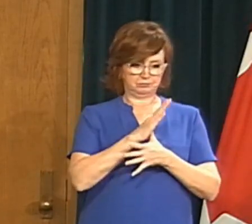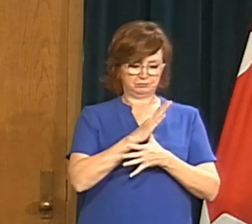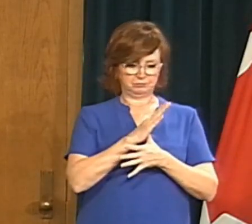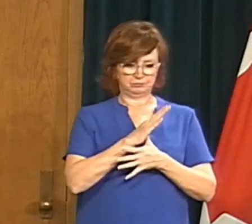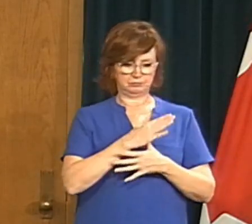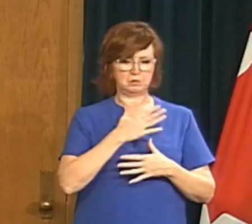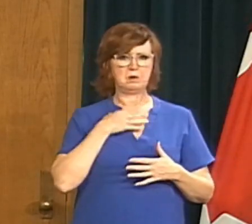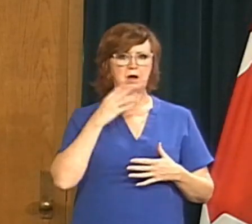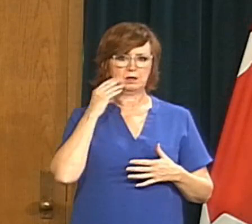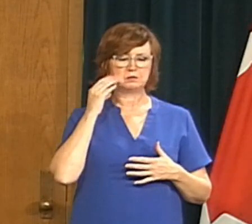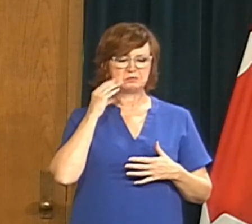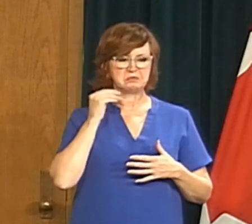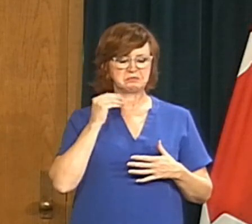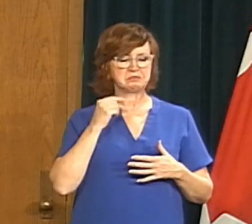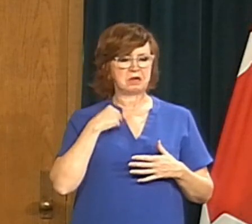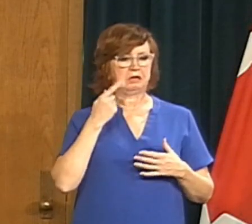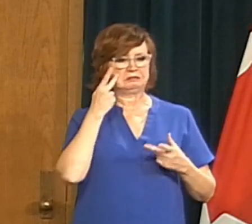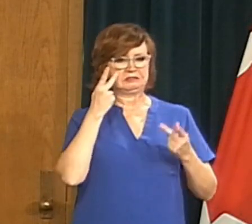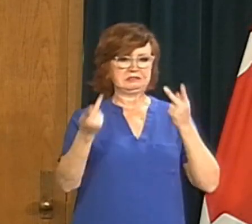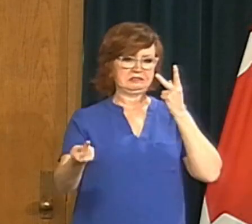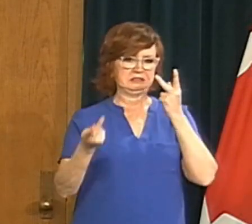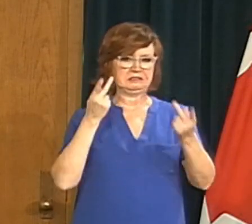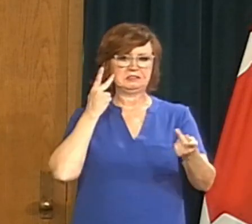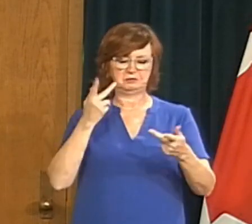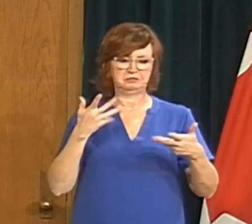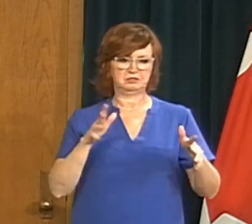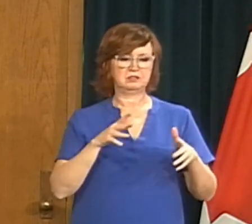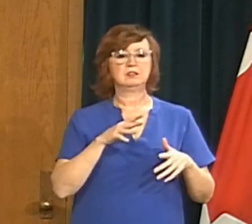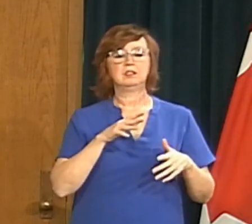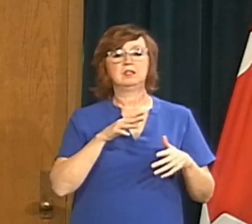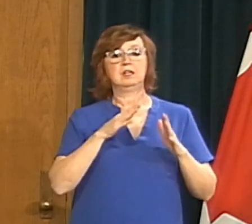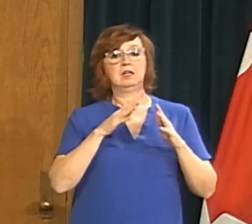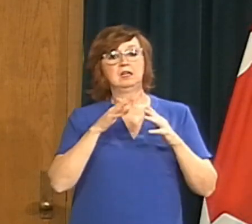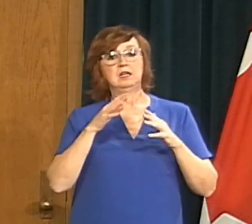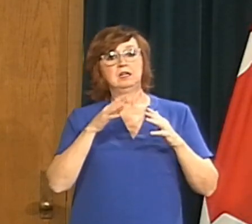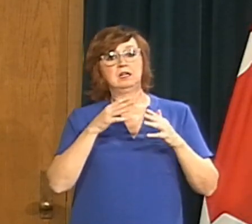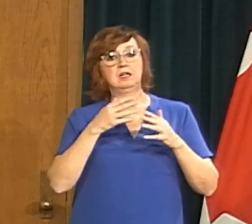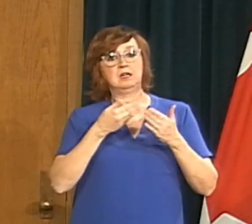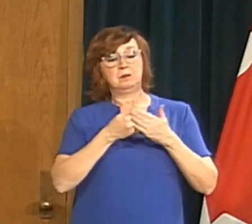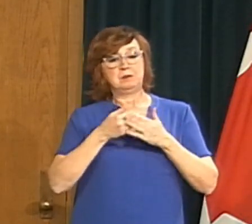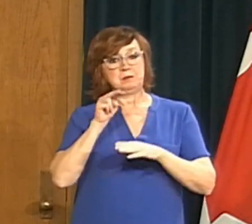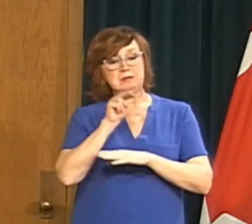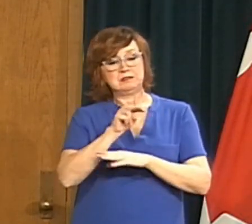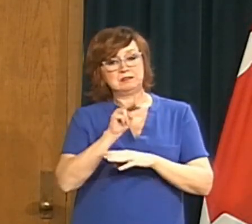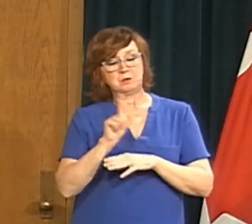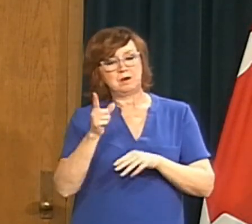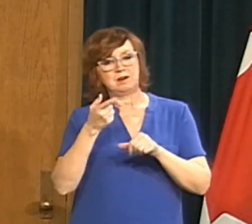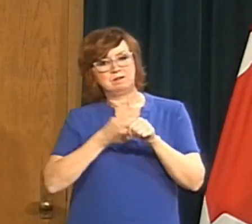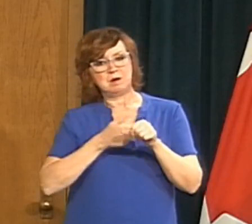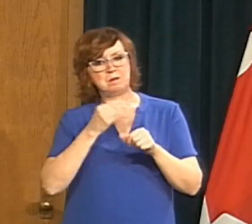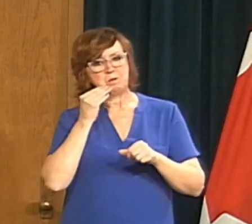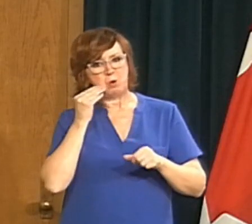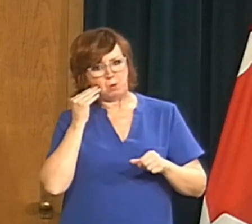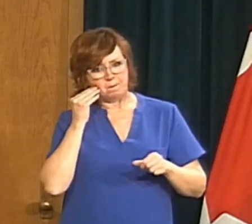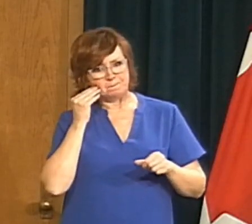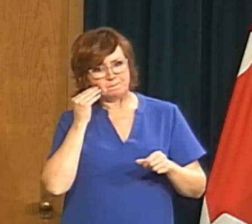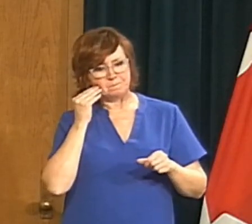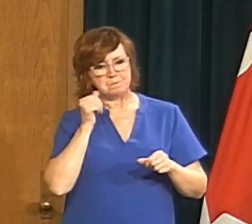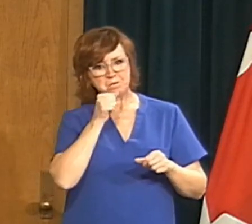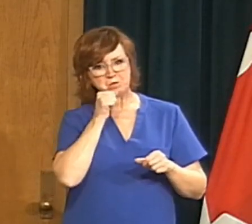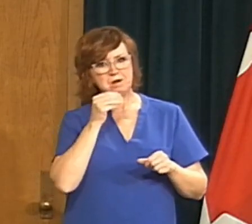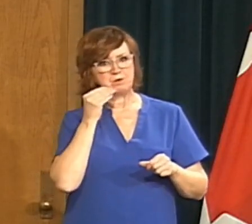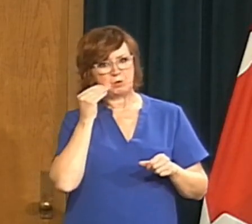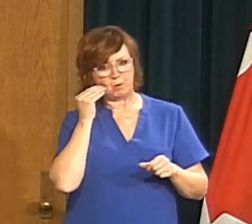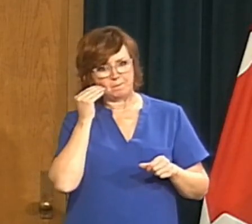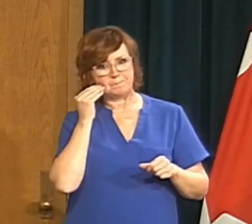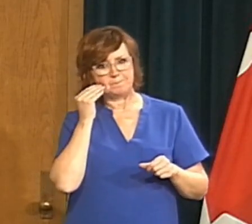my experience has been there's a number of home-based daycares that would be willing to have a conversation around this age group of children, and